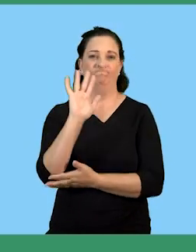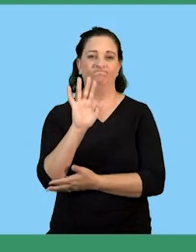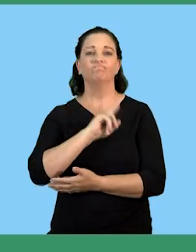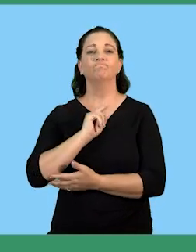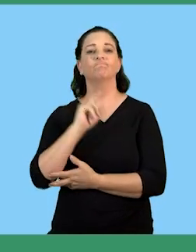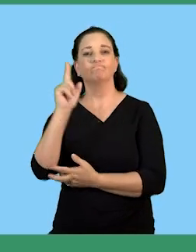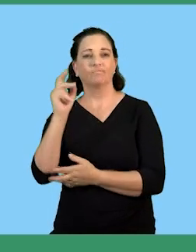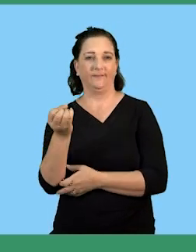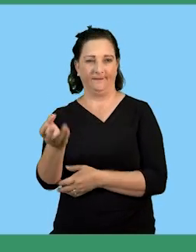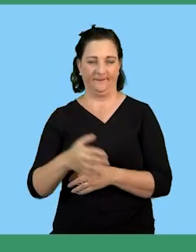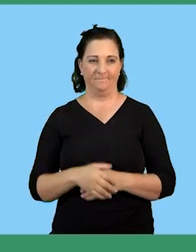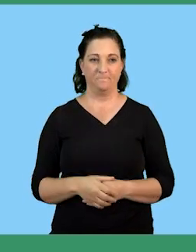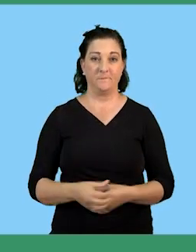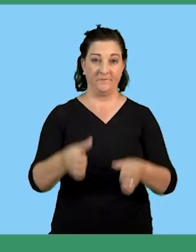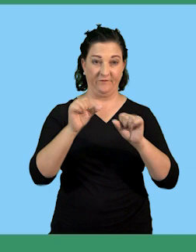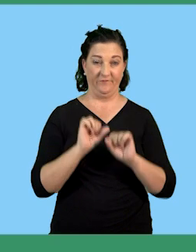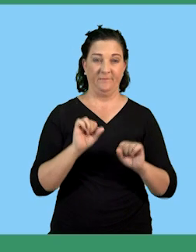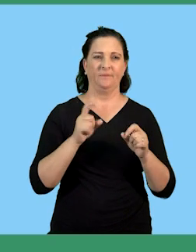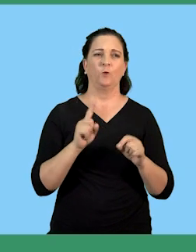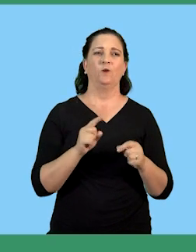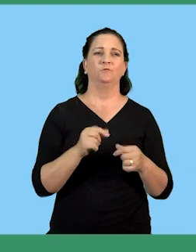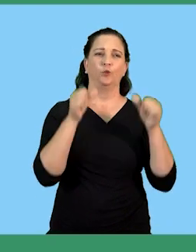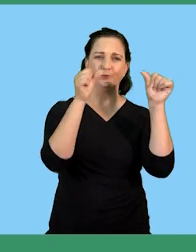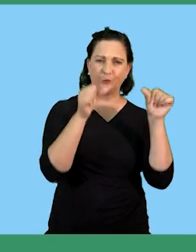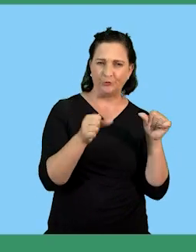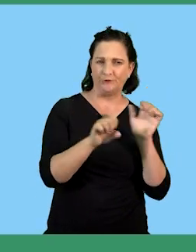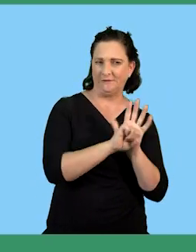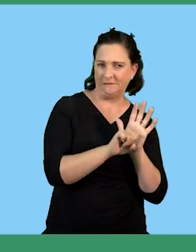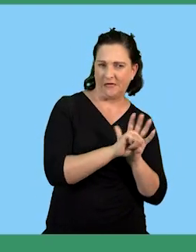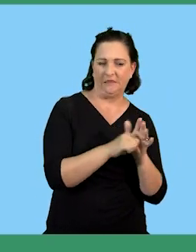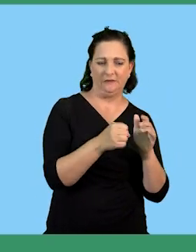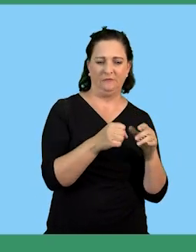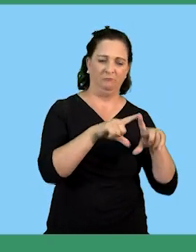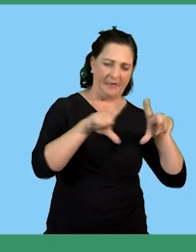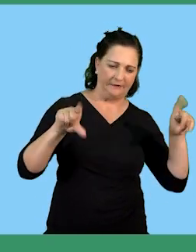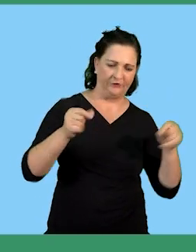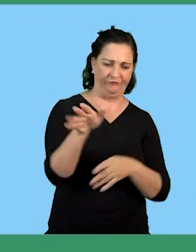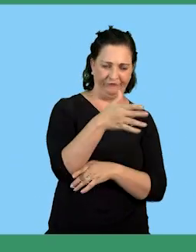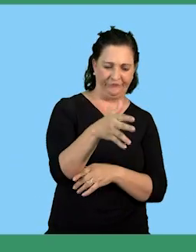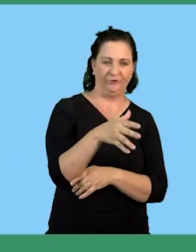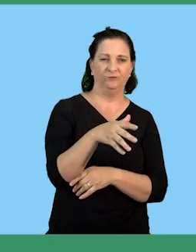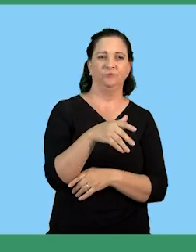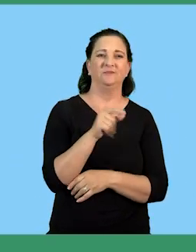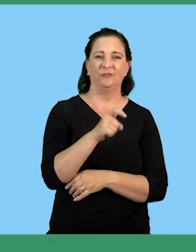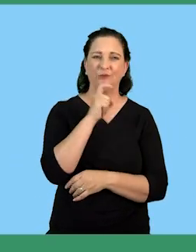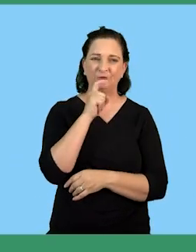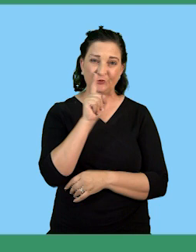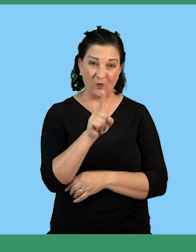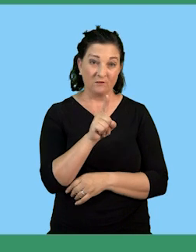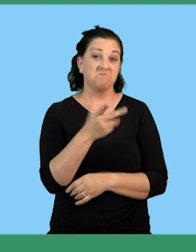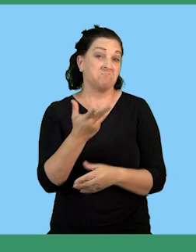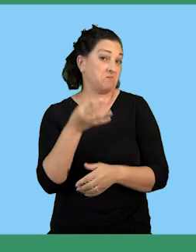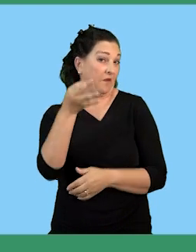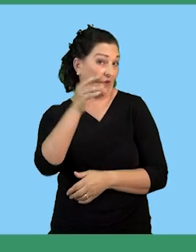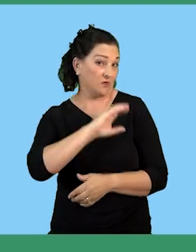one is posters, signs, banners, and flags. They are used to communicate with potential